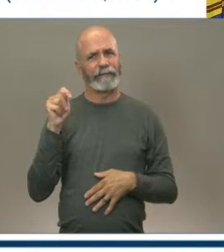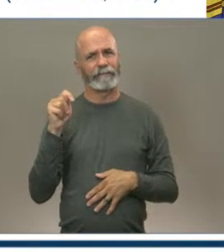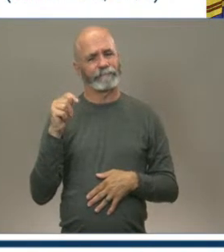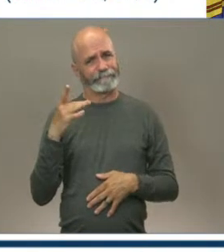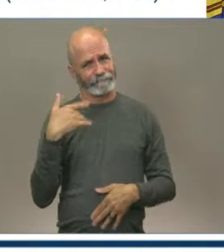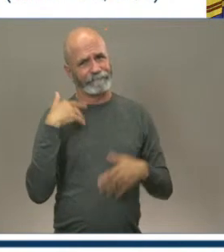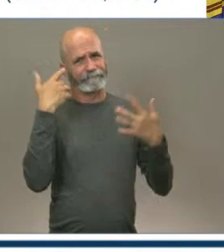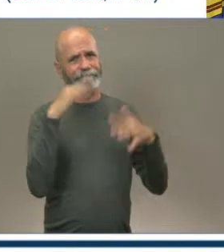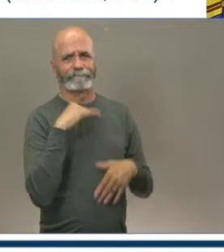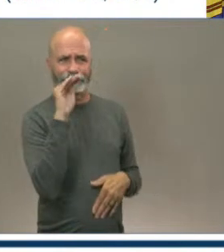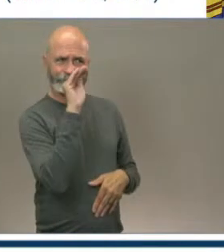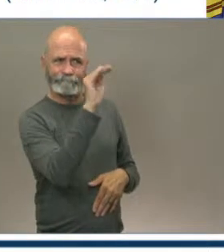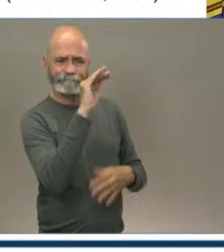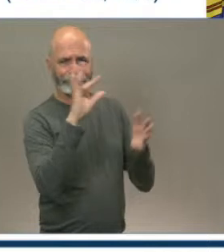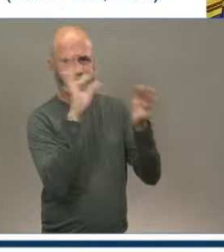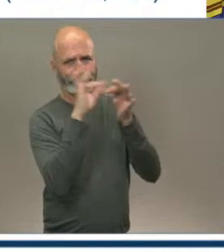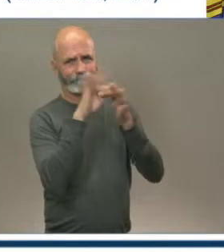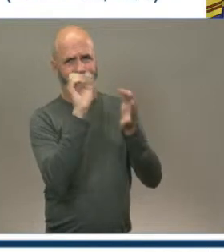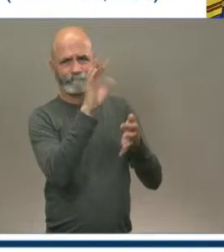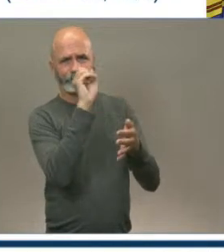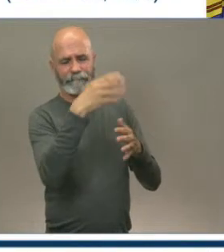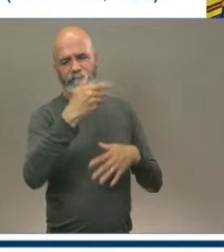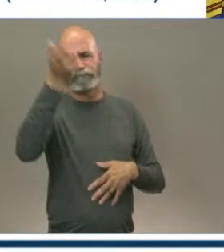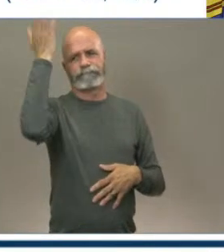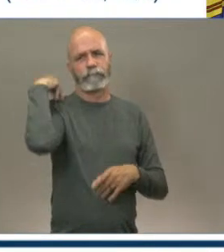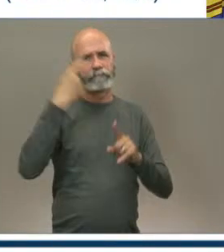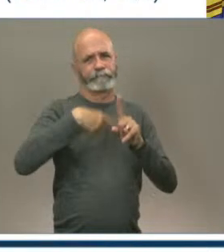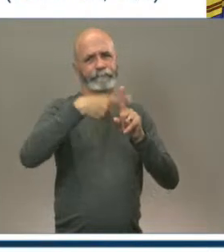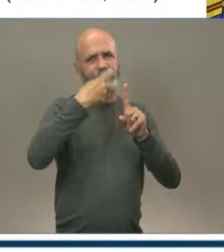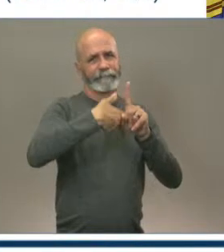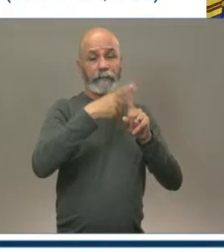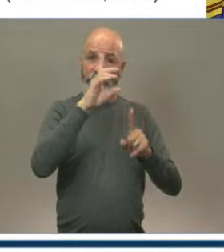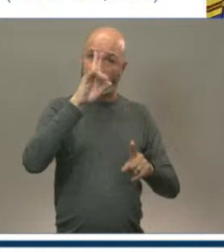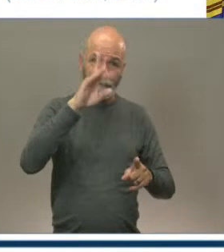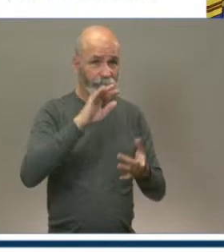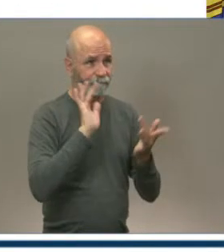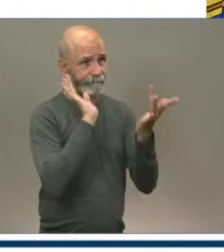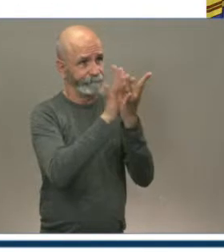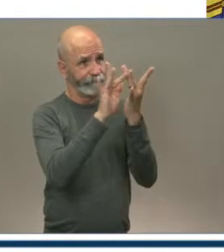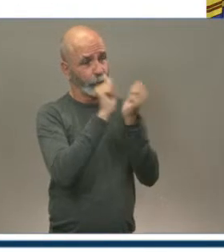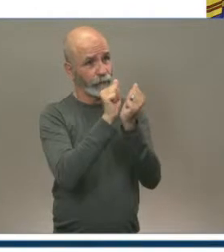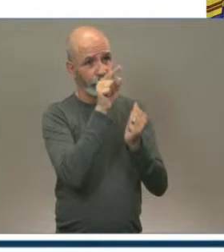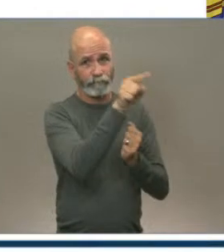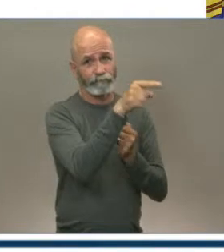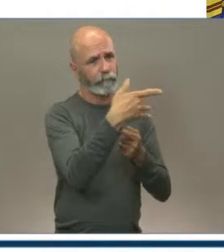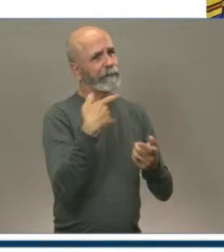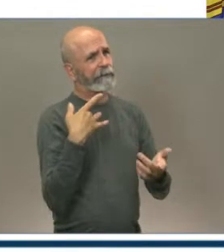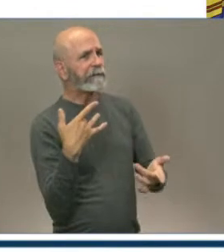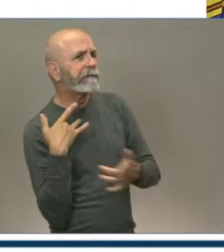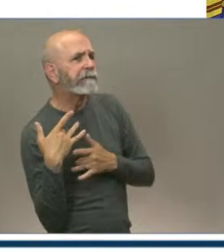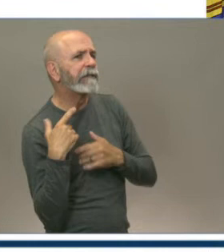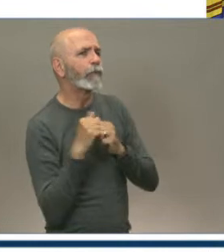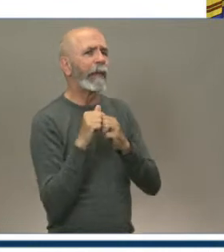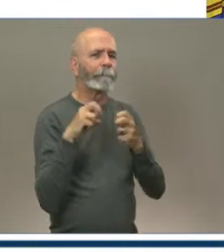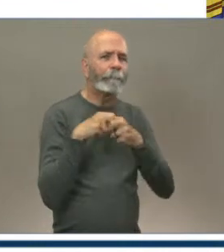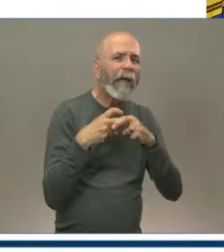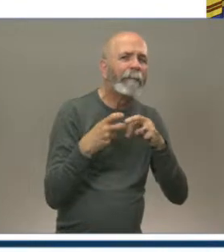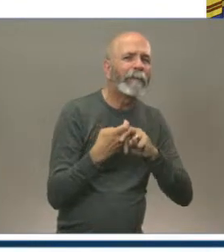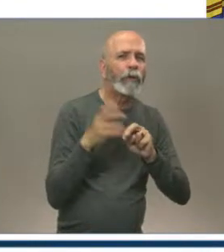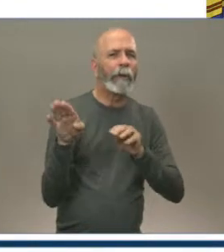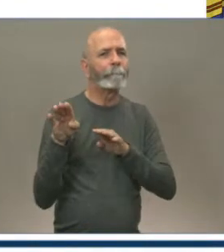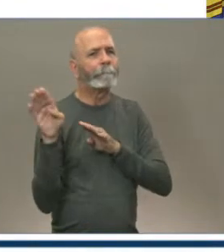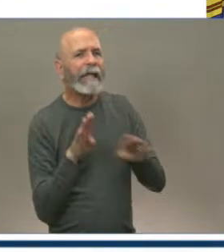you won the Liberal leadership. Is this correct? Did Margaret Miller bring these concerns to you or your staff at that time?